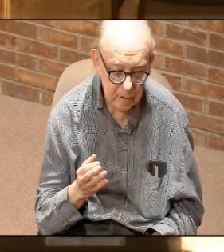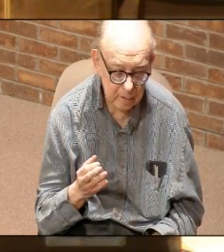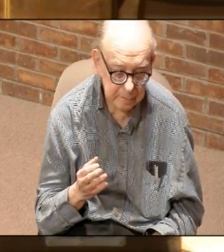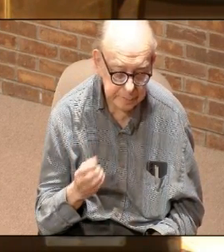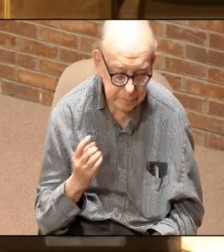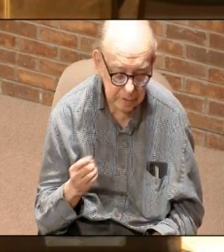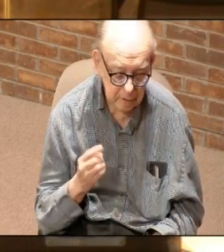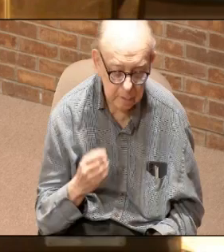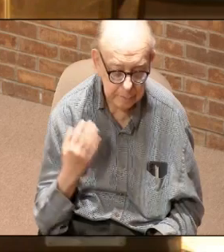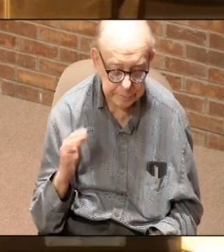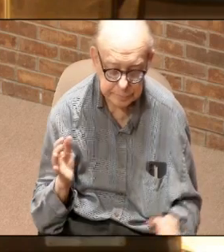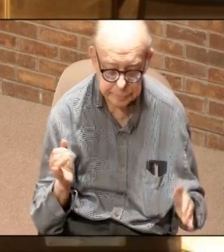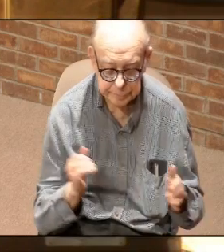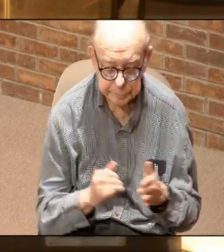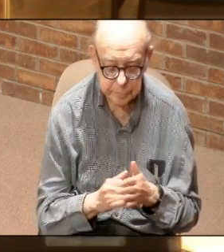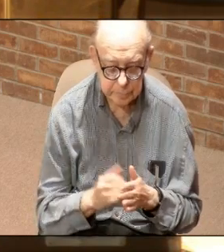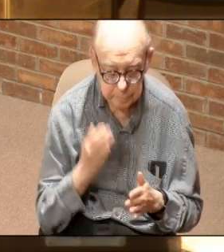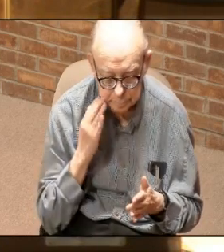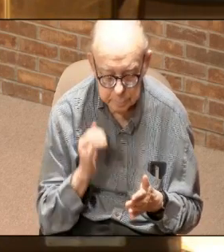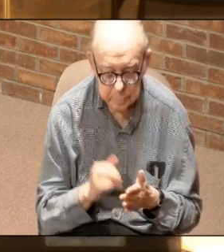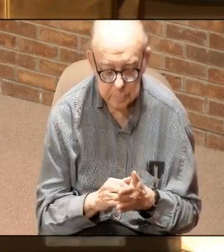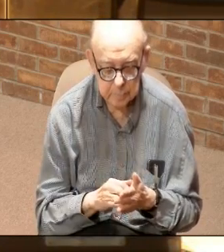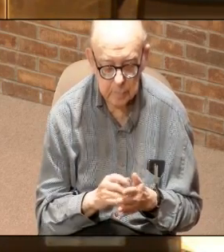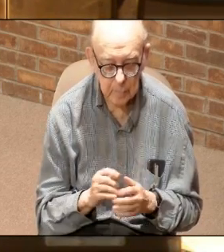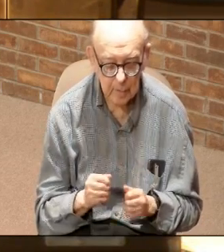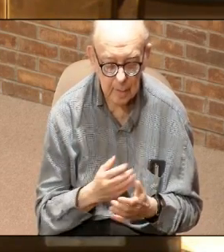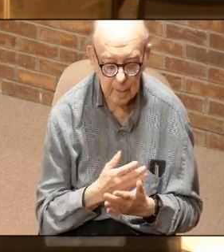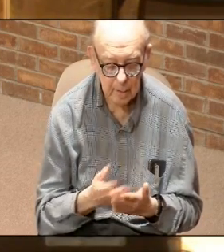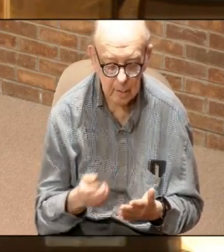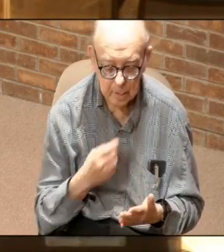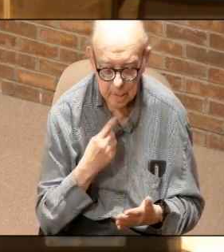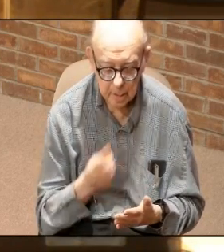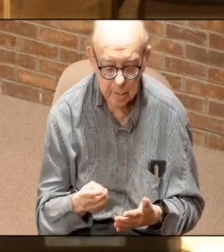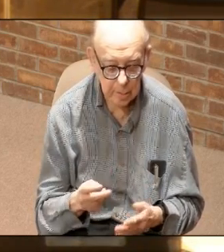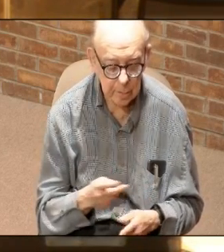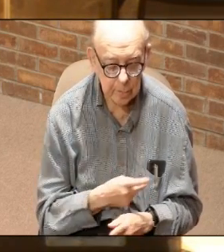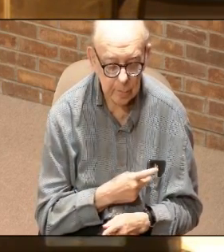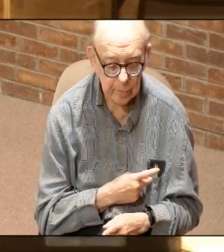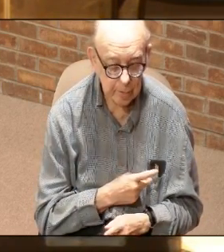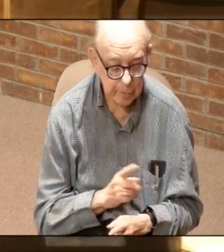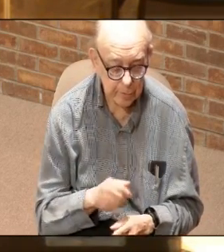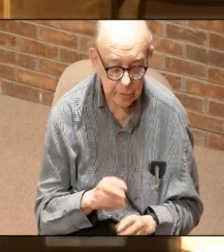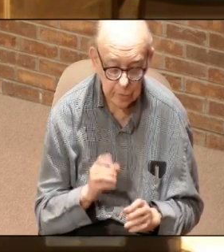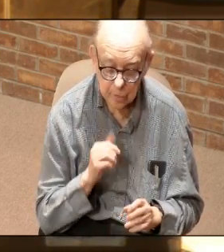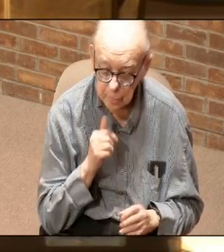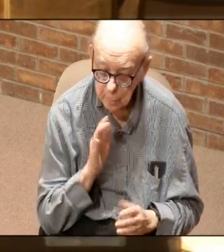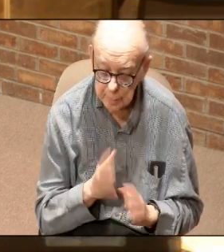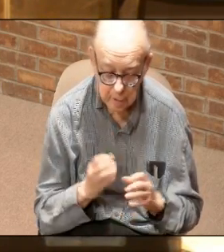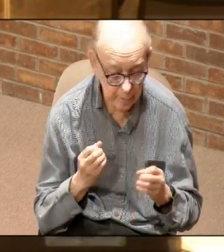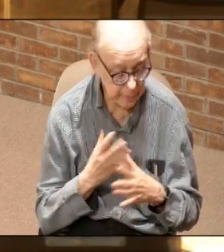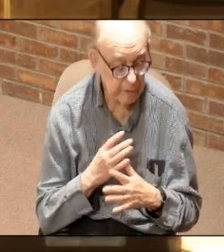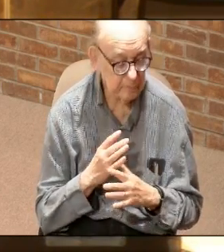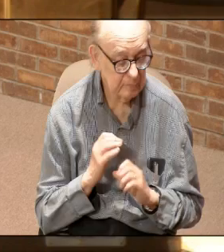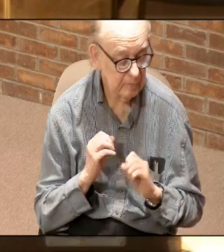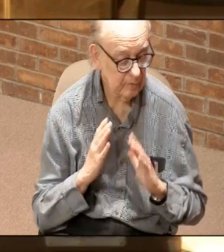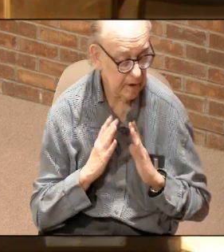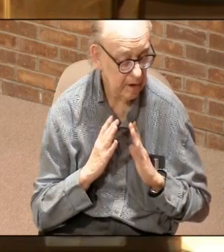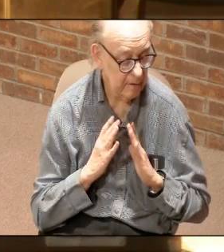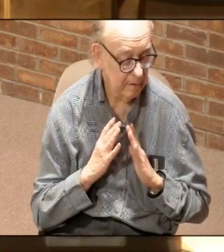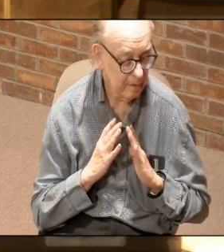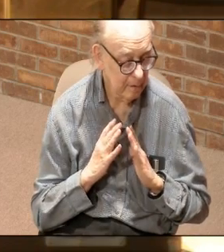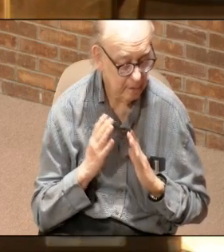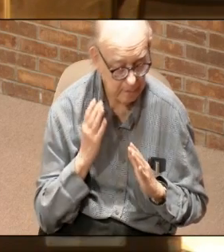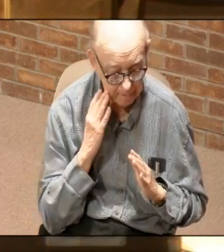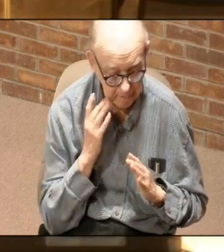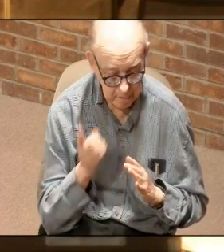And I think the angels knew this, because the first thing they say to him is, "Don't be afraid. It's okay. I